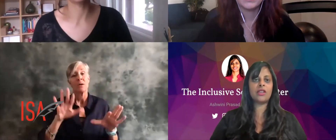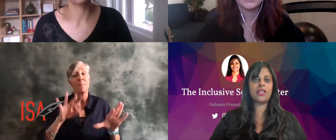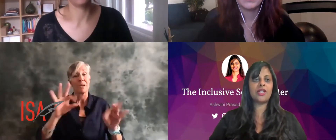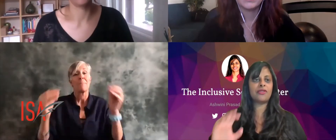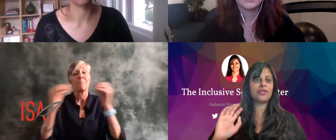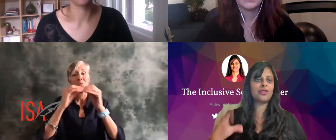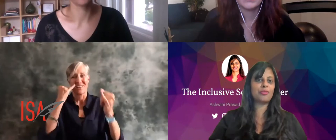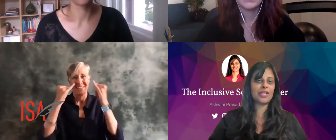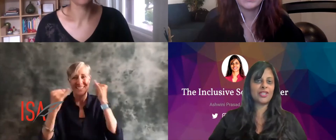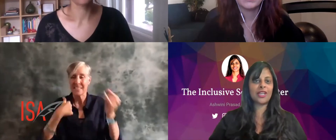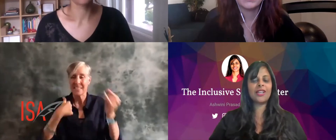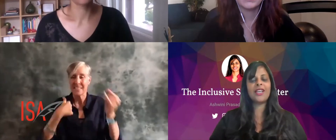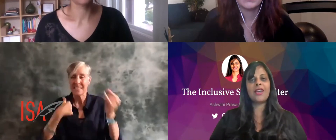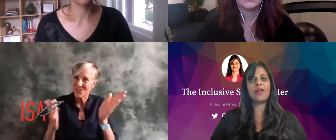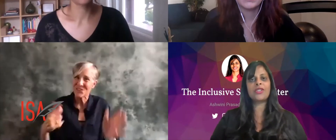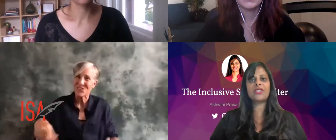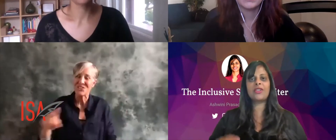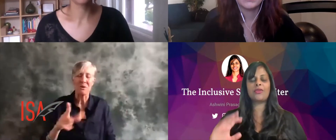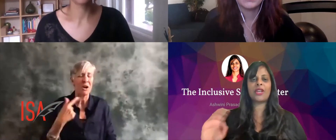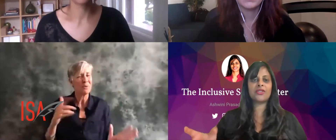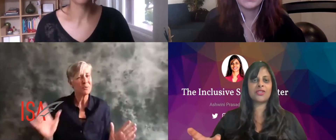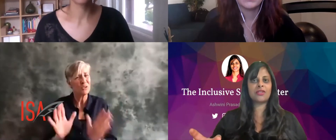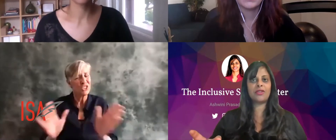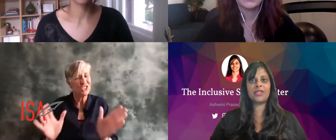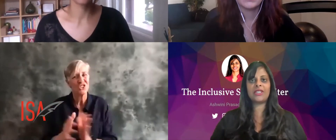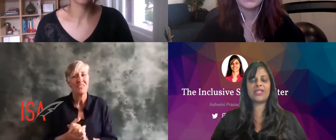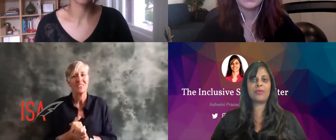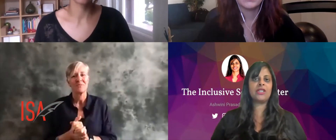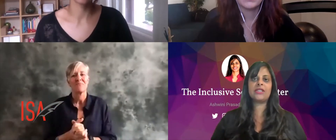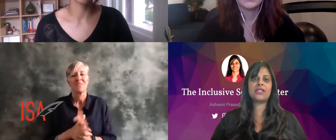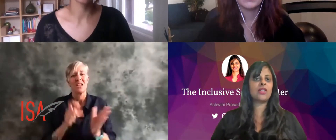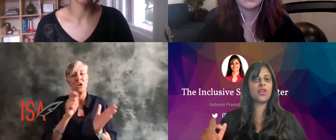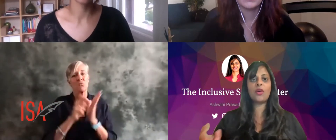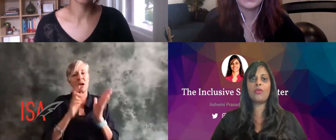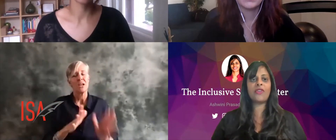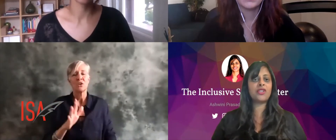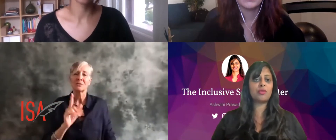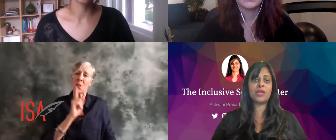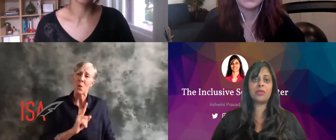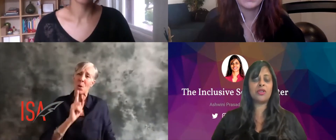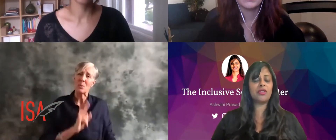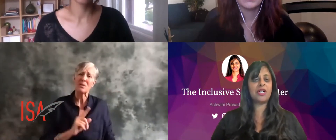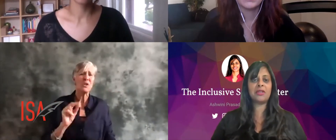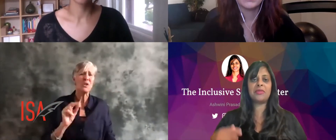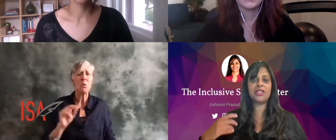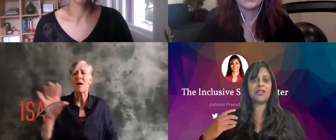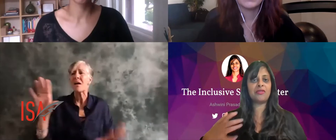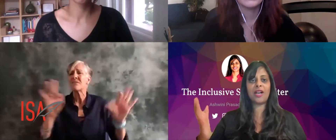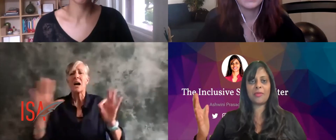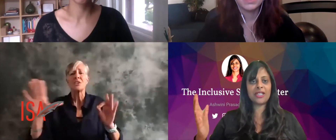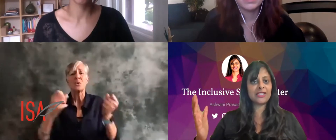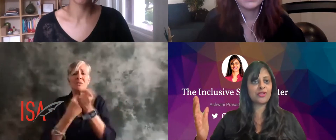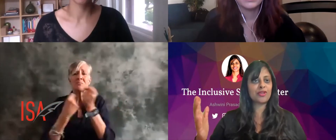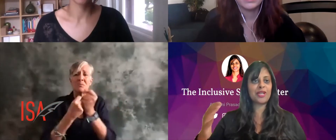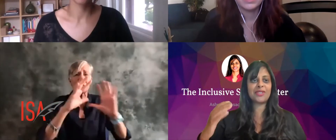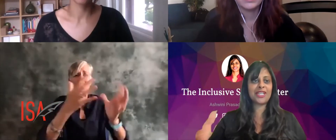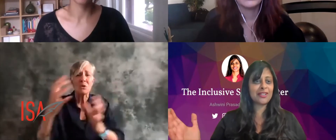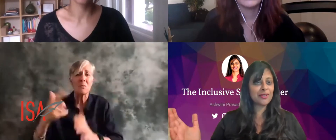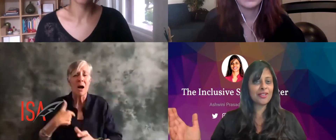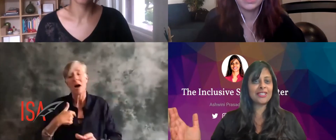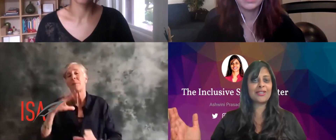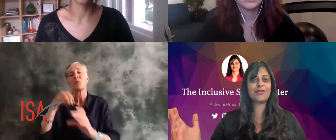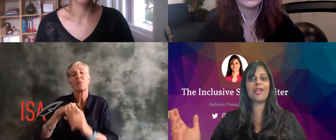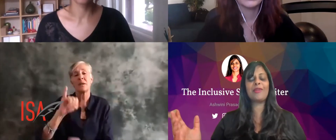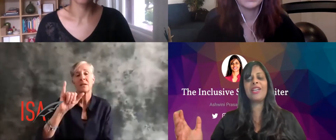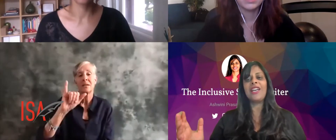encourage you, I've heard too much that, oh, it's, you know, writers are a lonely experience. No, find your people. You know, I'm on Instagram,